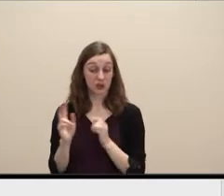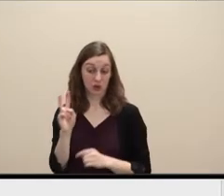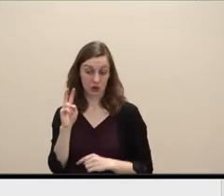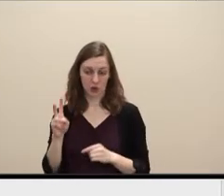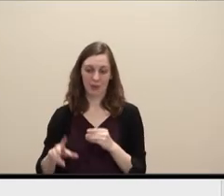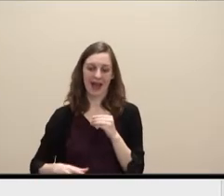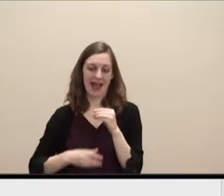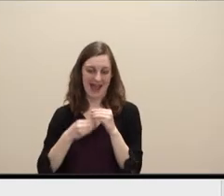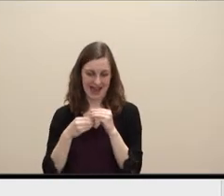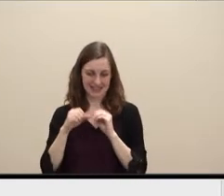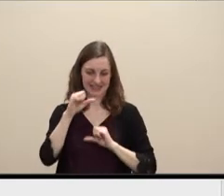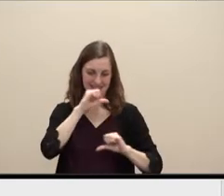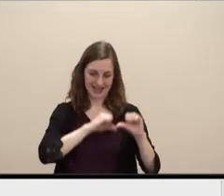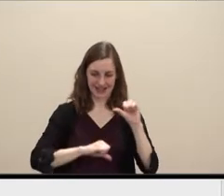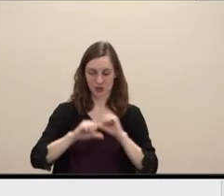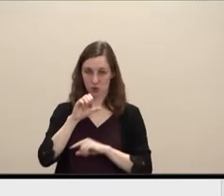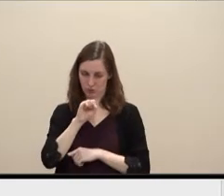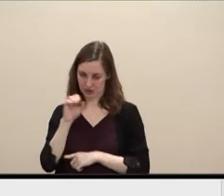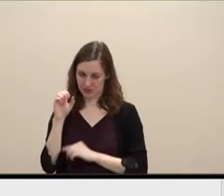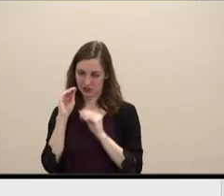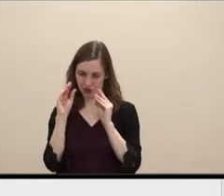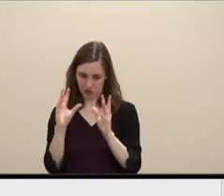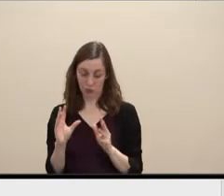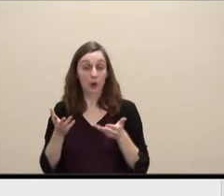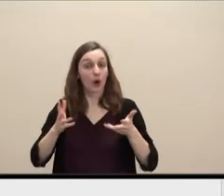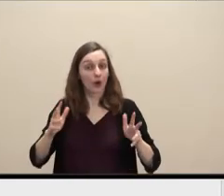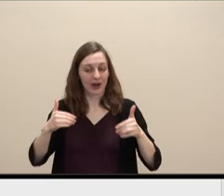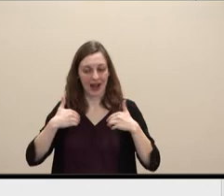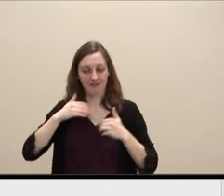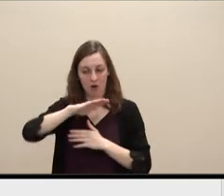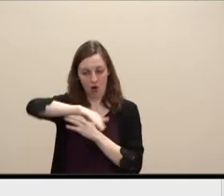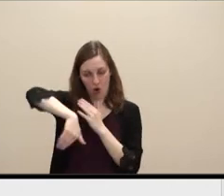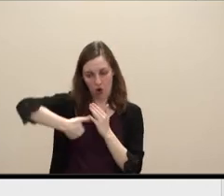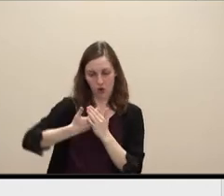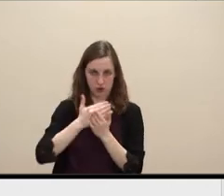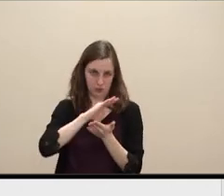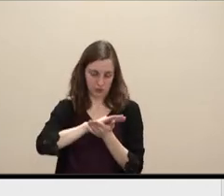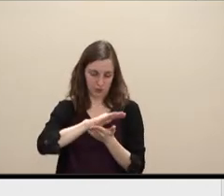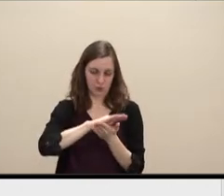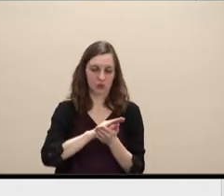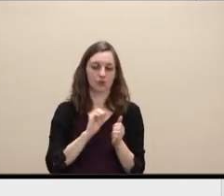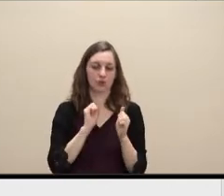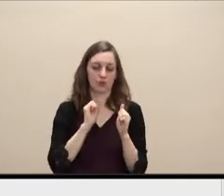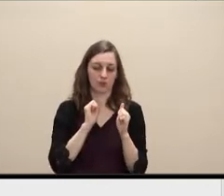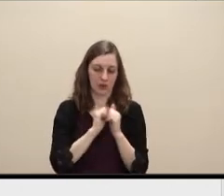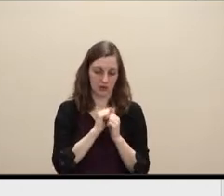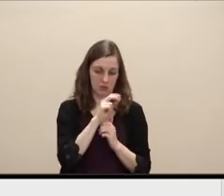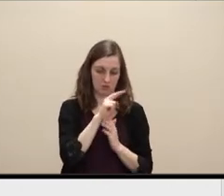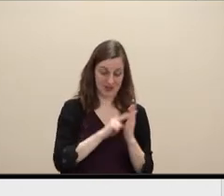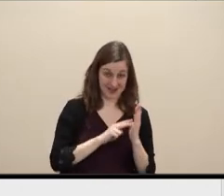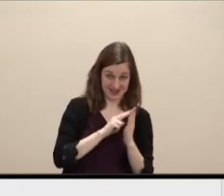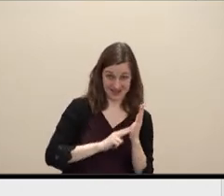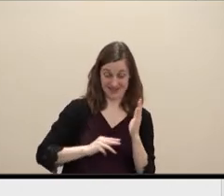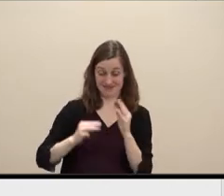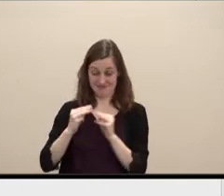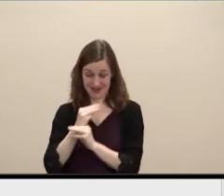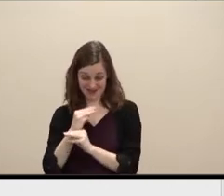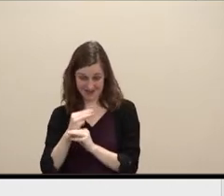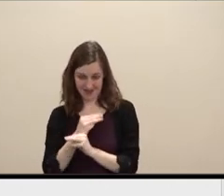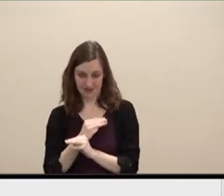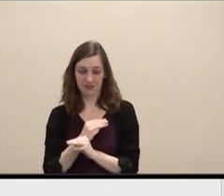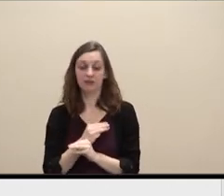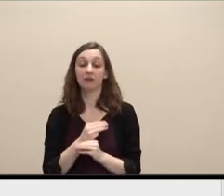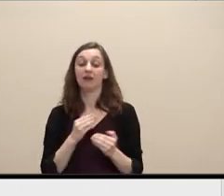social studies teachers. So we already have all schools involved with reading and math, and now we'll have all schools involved in this